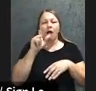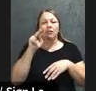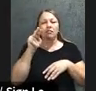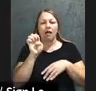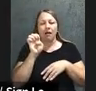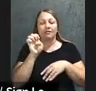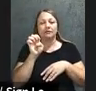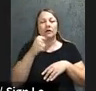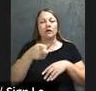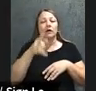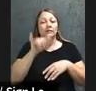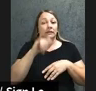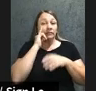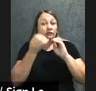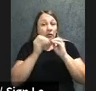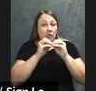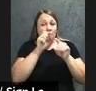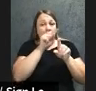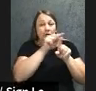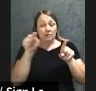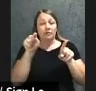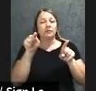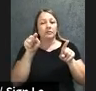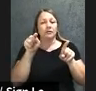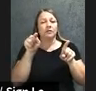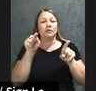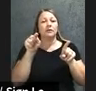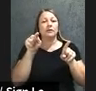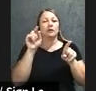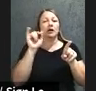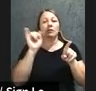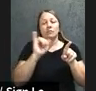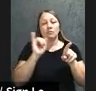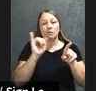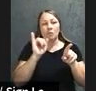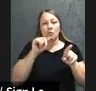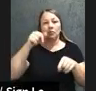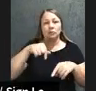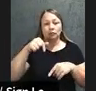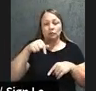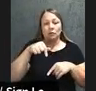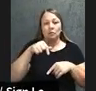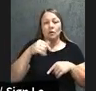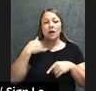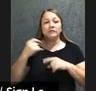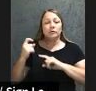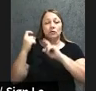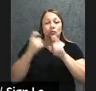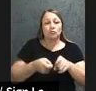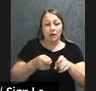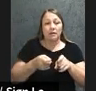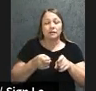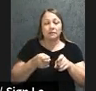disabilities, and it's run through, we mentioned ACL at the top of the program, who funds this grant. It's the disability, and they're part of